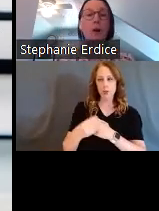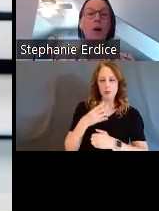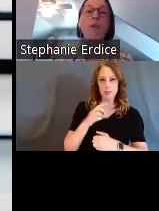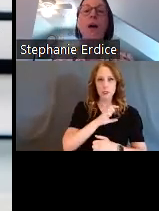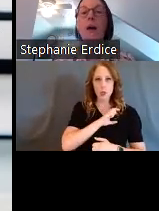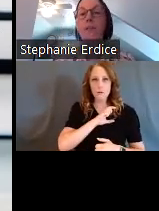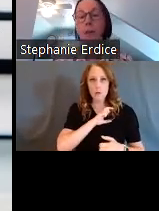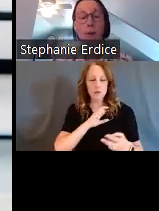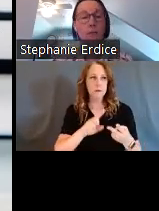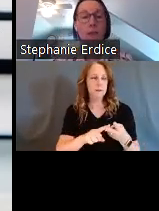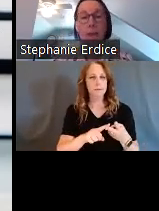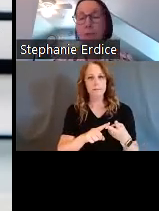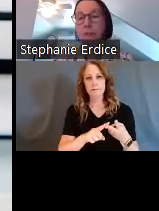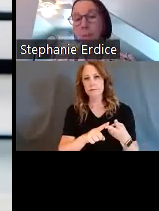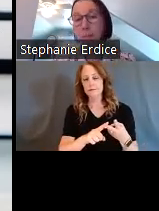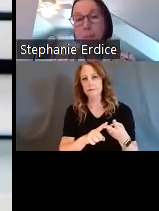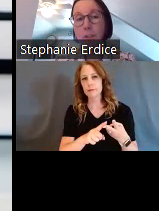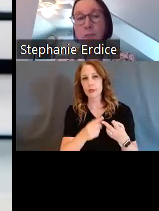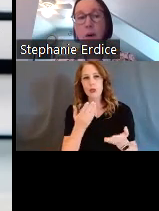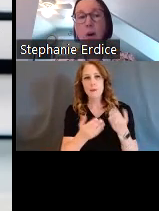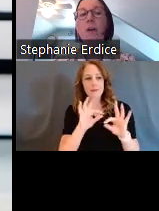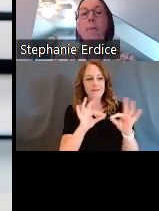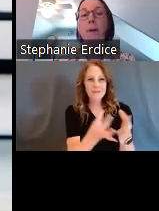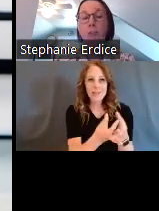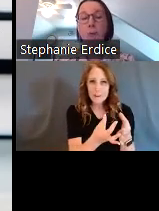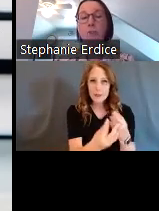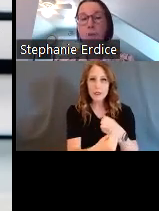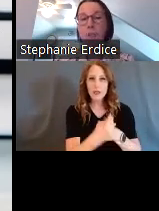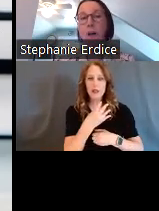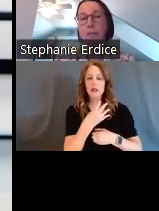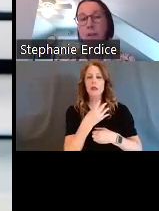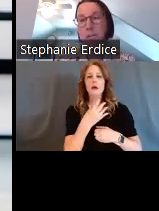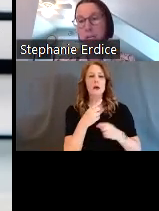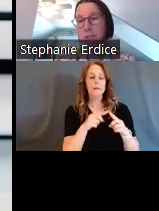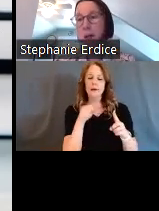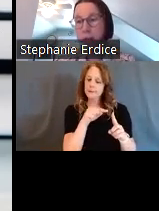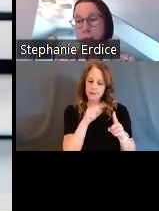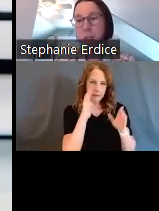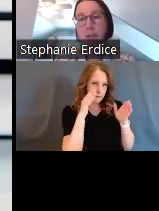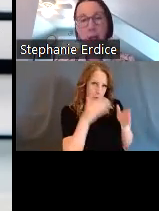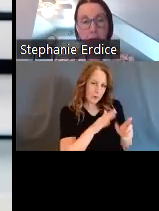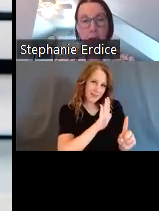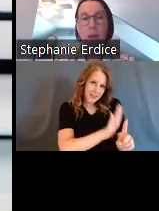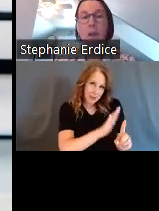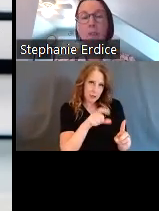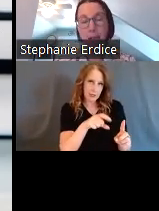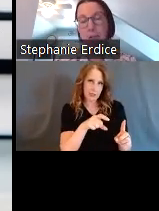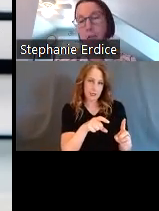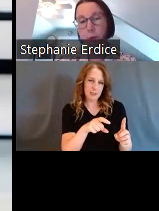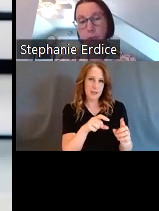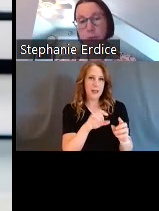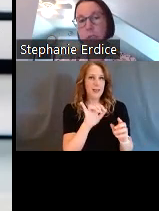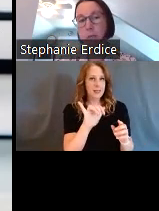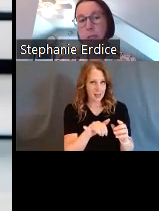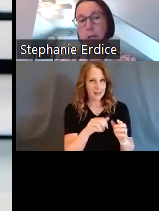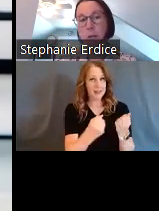may be involved. They may have family members involved, but you are focused on their needs. Ethically, as an advocate, that's